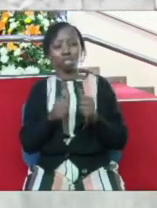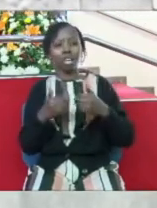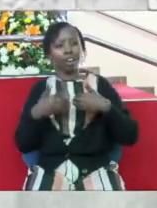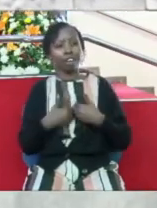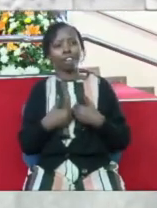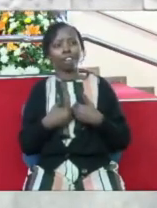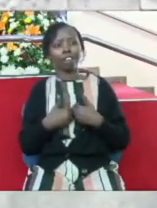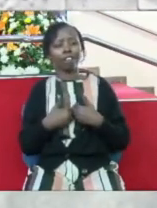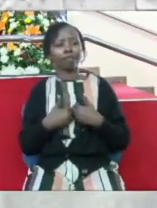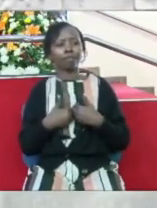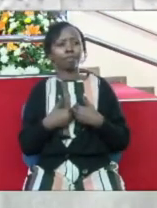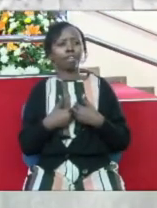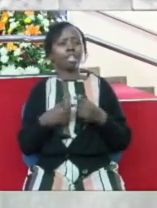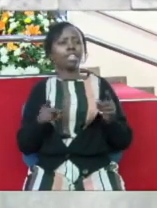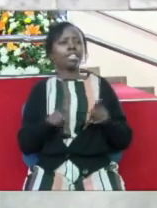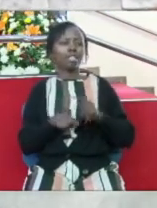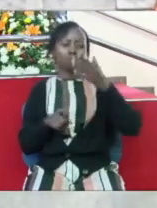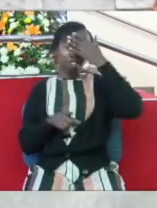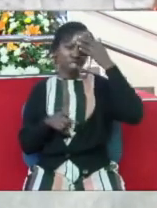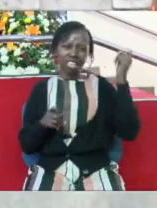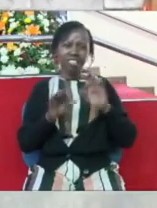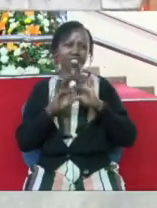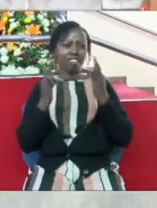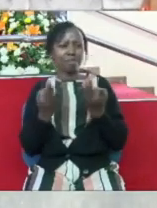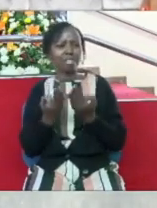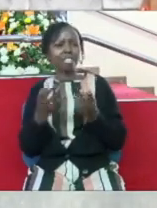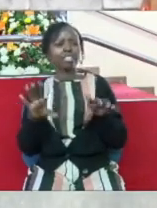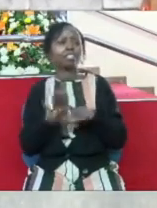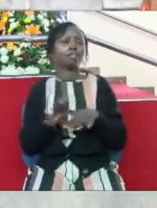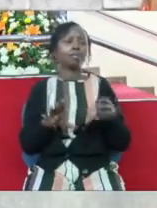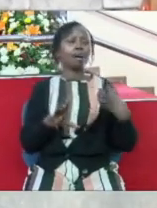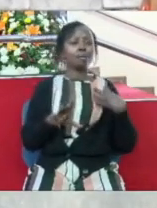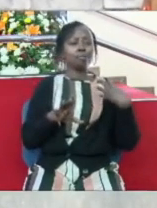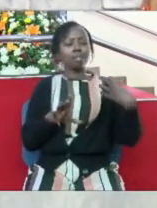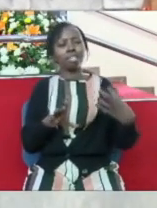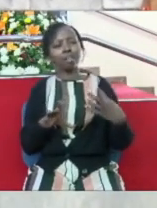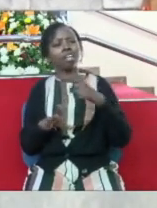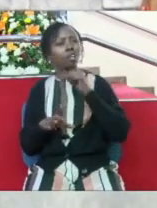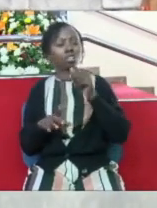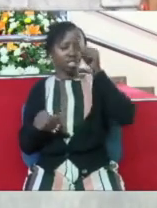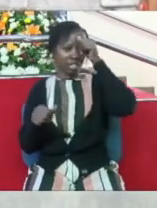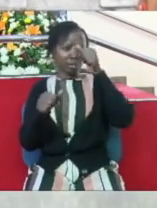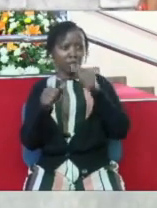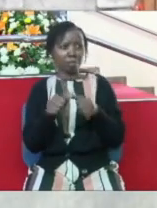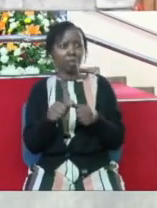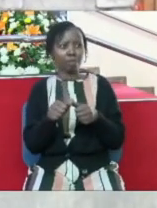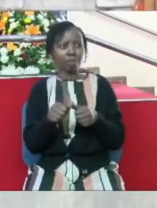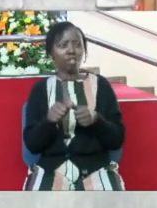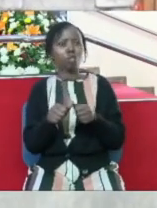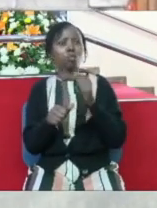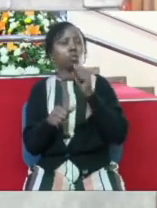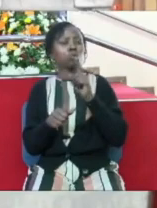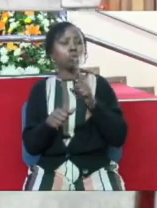them as they crossed Jabok. Walipovuka mto Jabok. He could not now remember them. Hakuwakumbuka tena. Then he remained